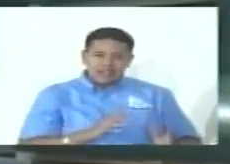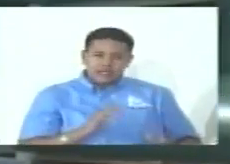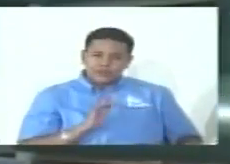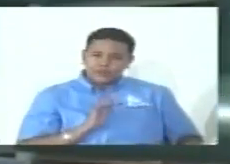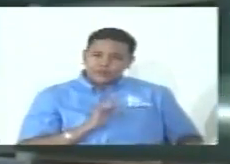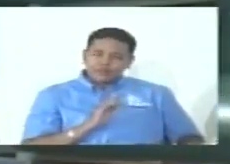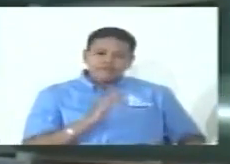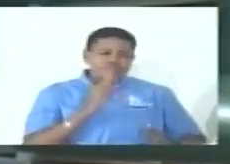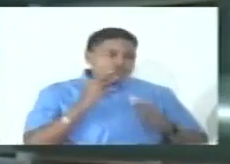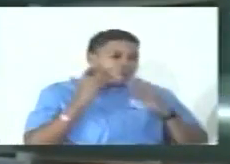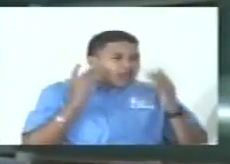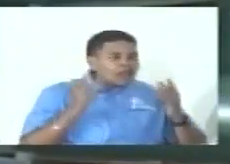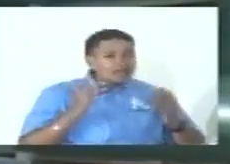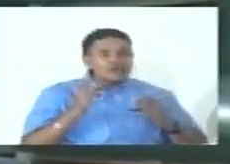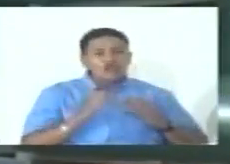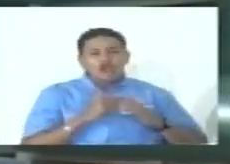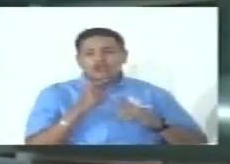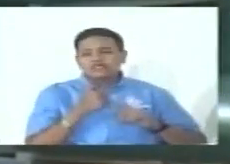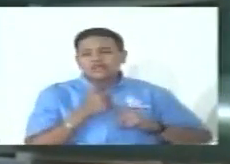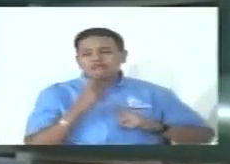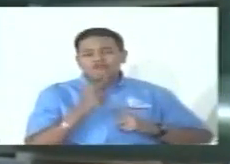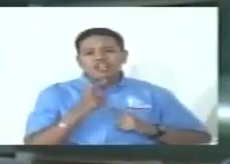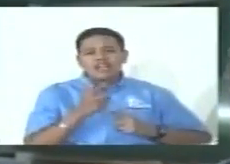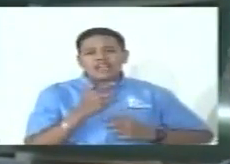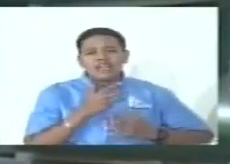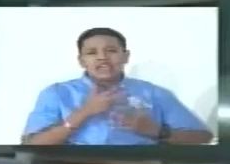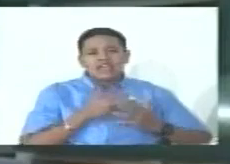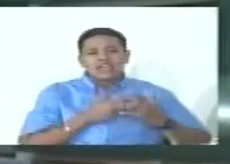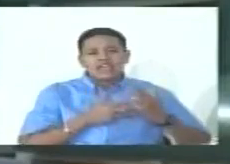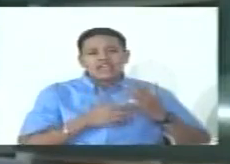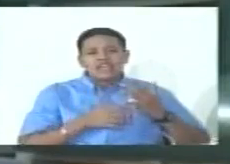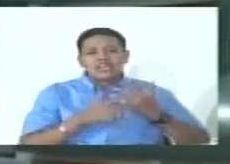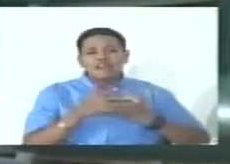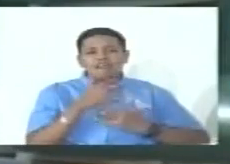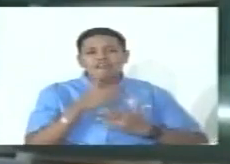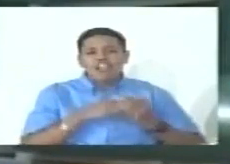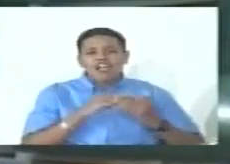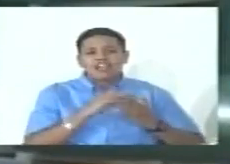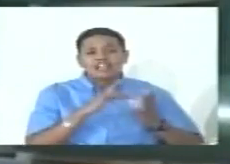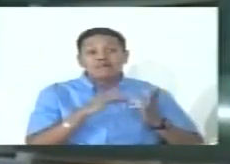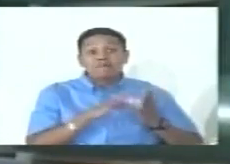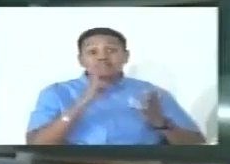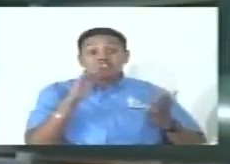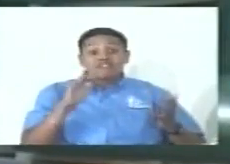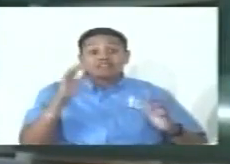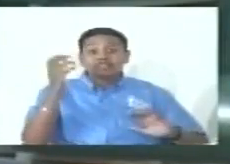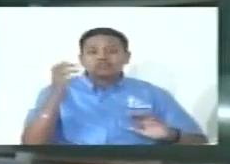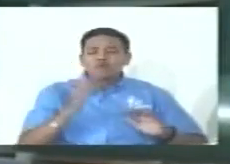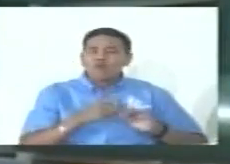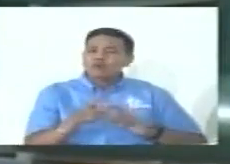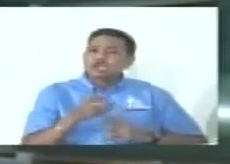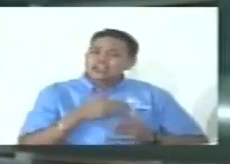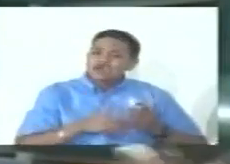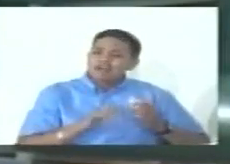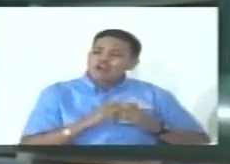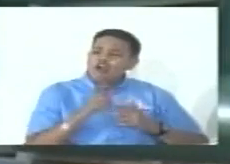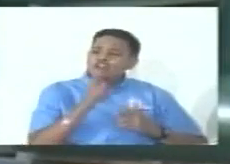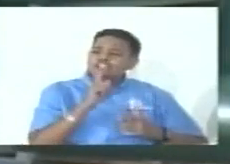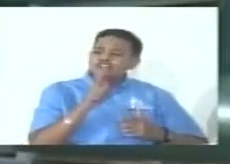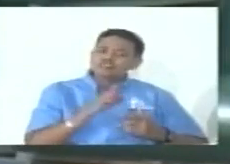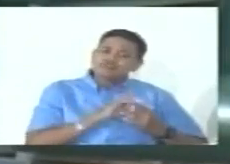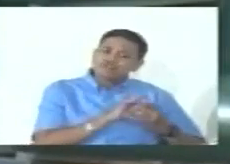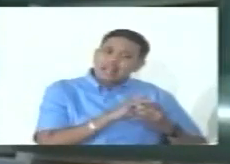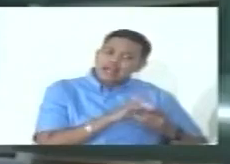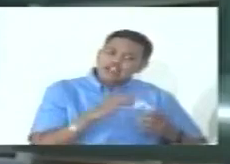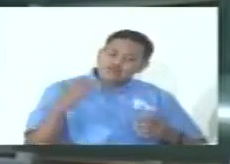of how she would have interacted in the midst of a dispute, how she would relate to the